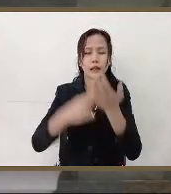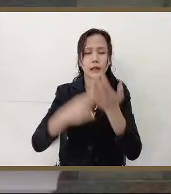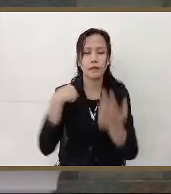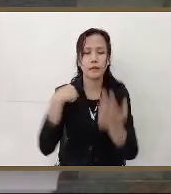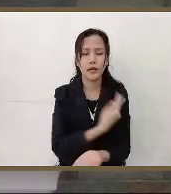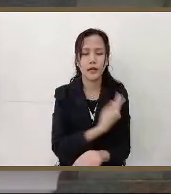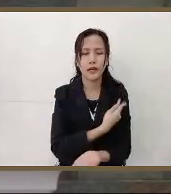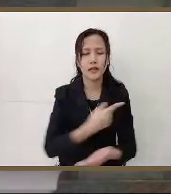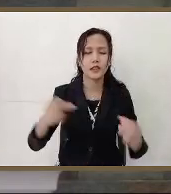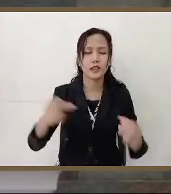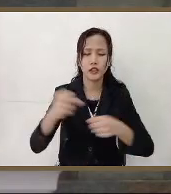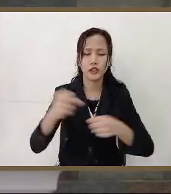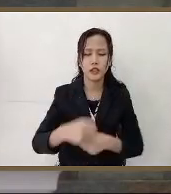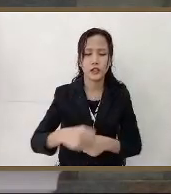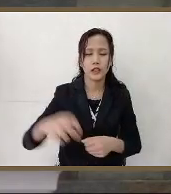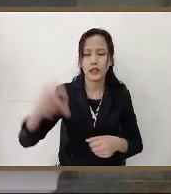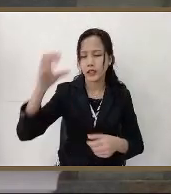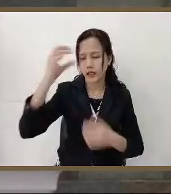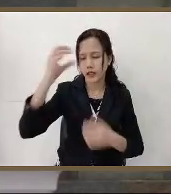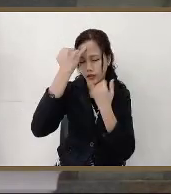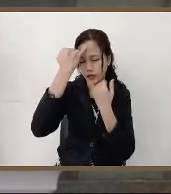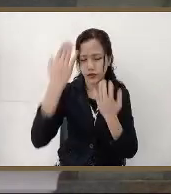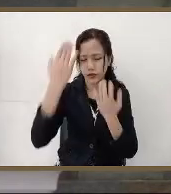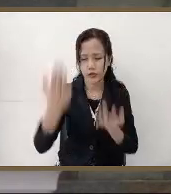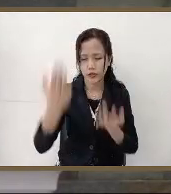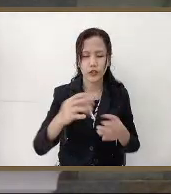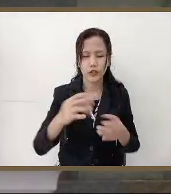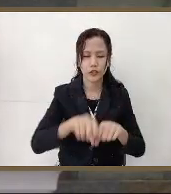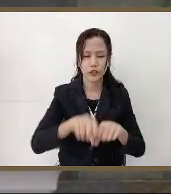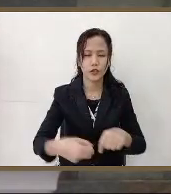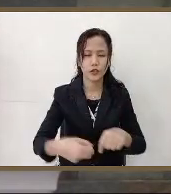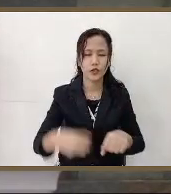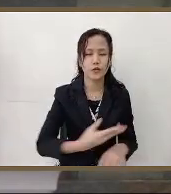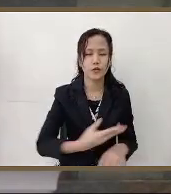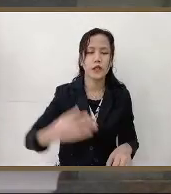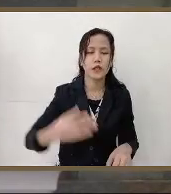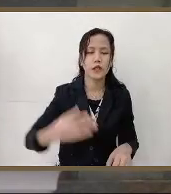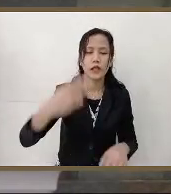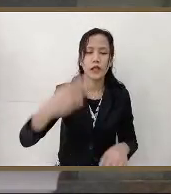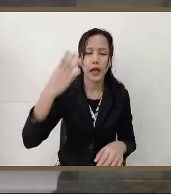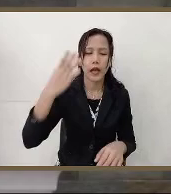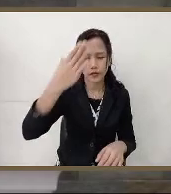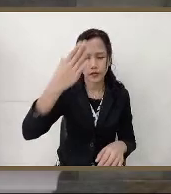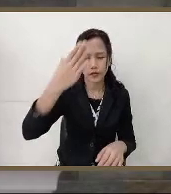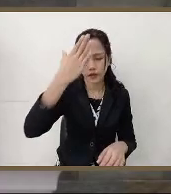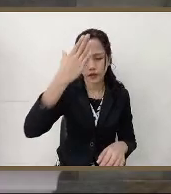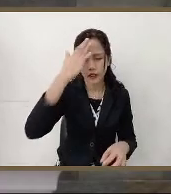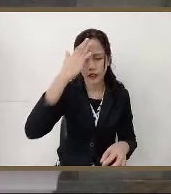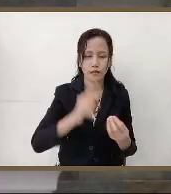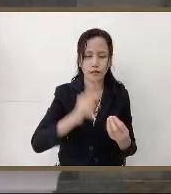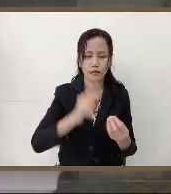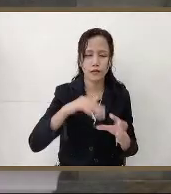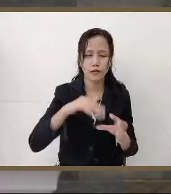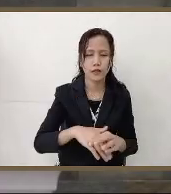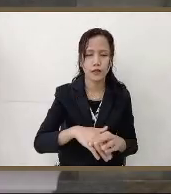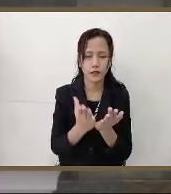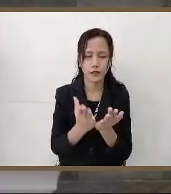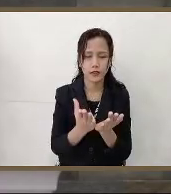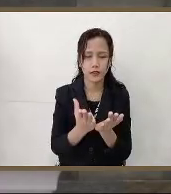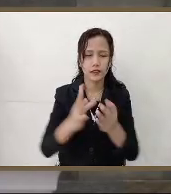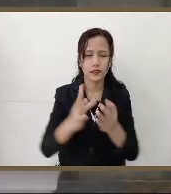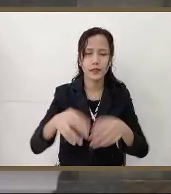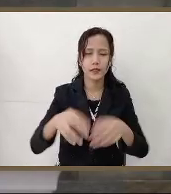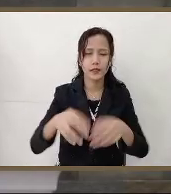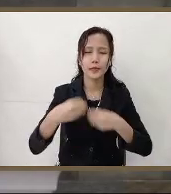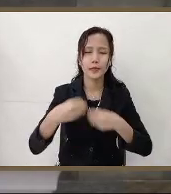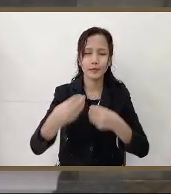be ignorant of the contents of your word, O God. And once again, please continue to give us the hungering and